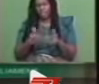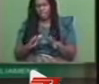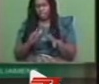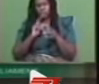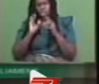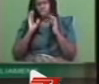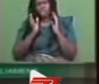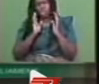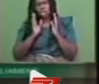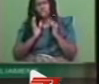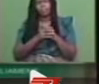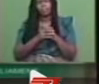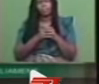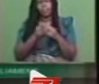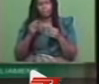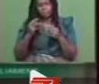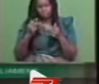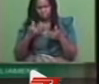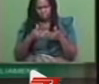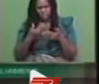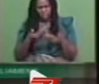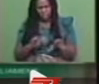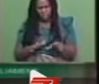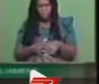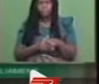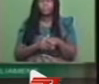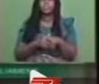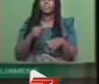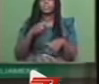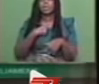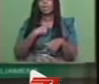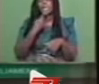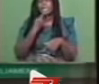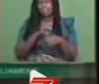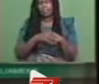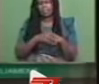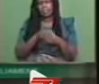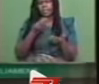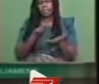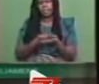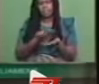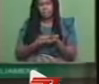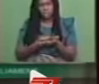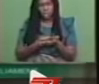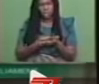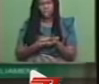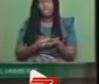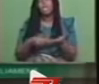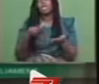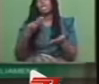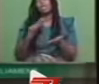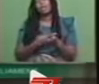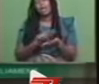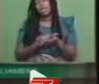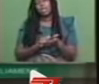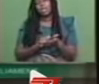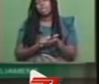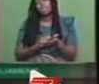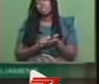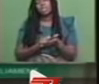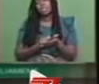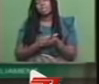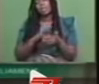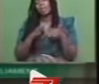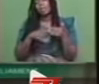repeat, that this budget is a budget of recycled, broken promises.